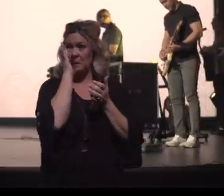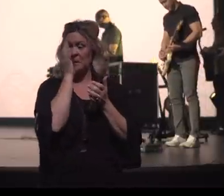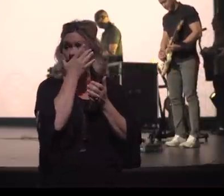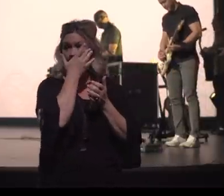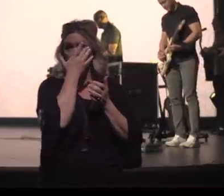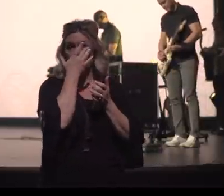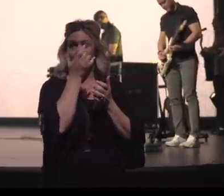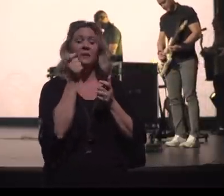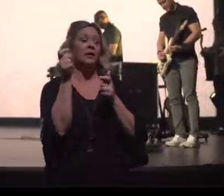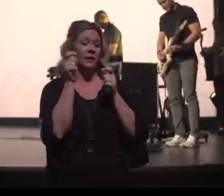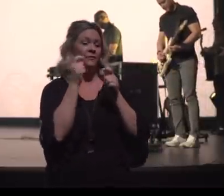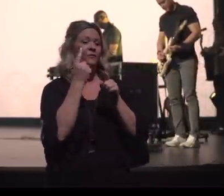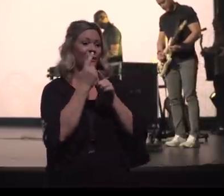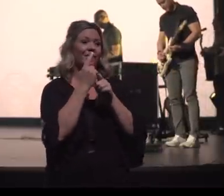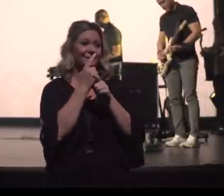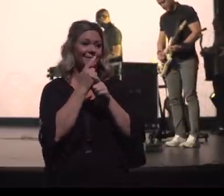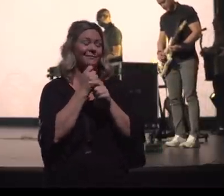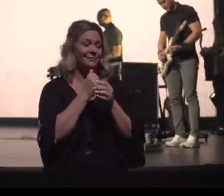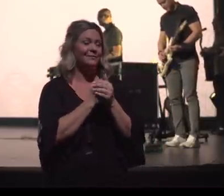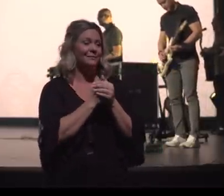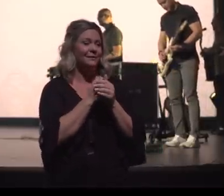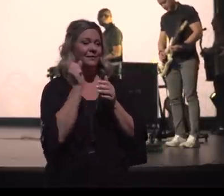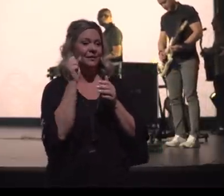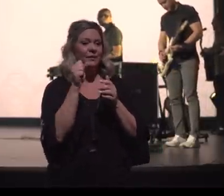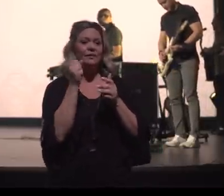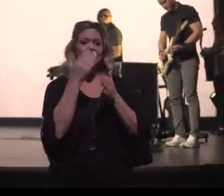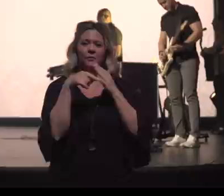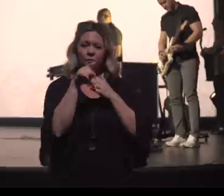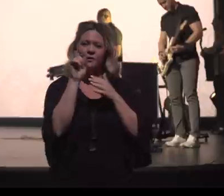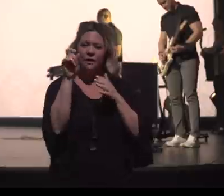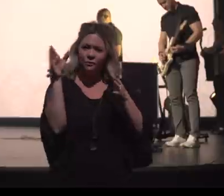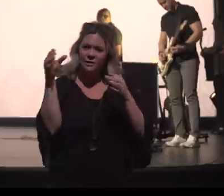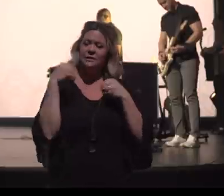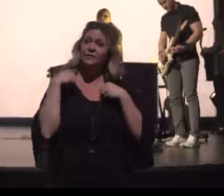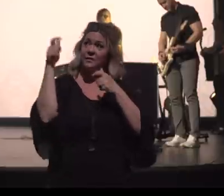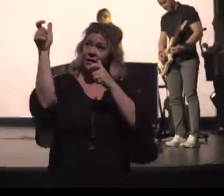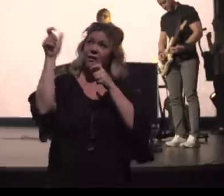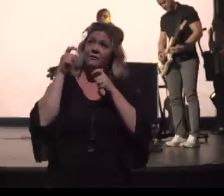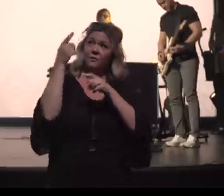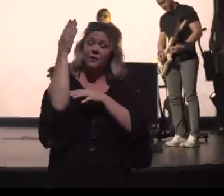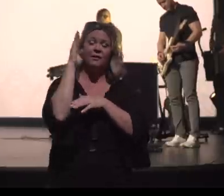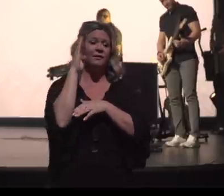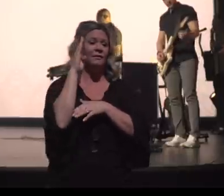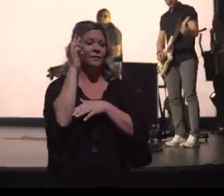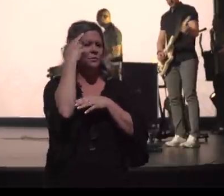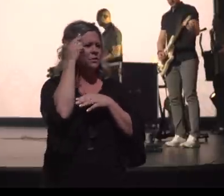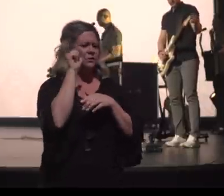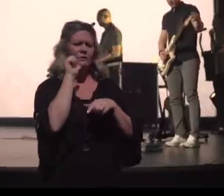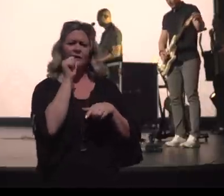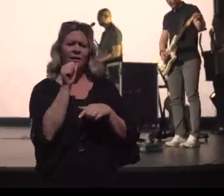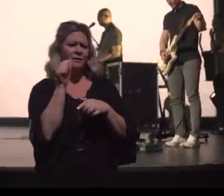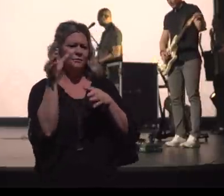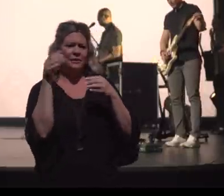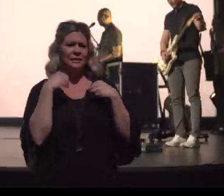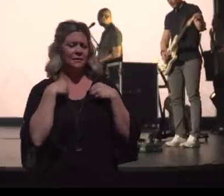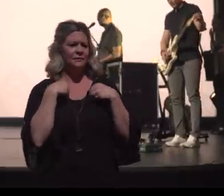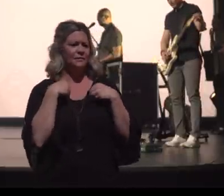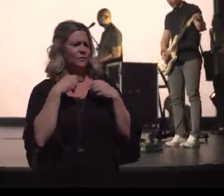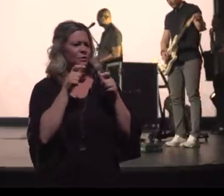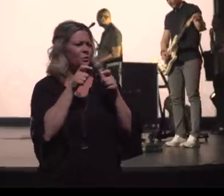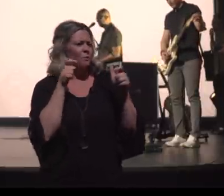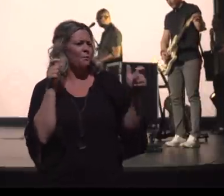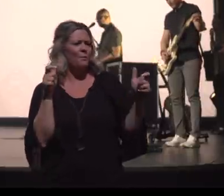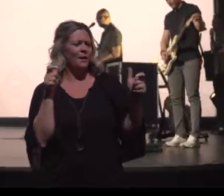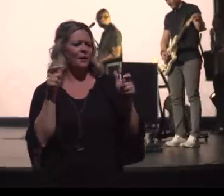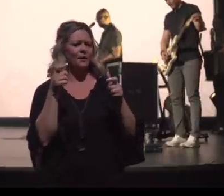It's a gift. It's a gift that some of you need to receive. And the reason you haven't received it is it was just too big. It's too